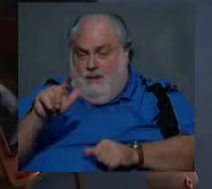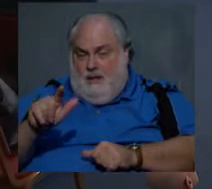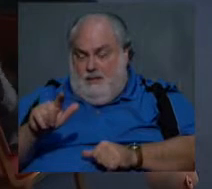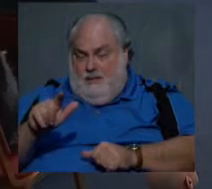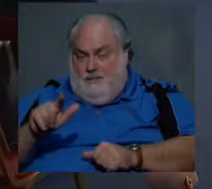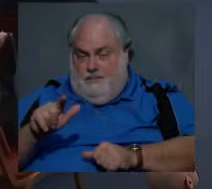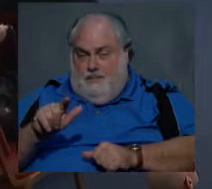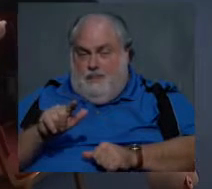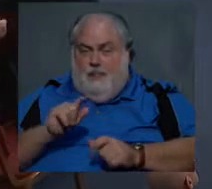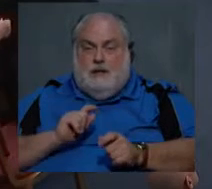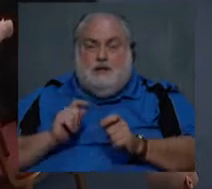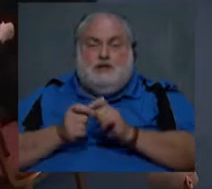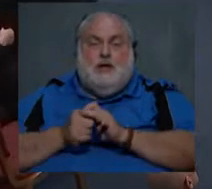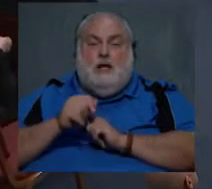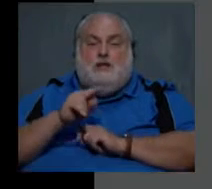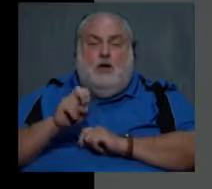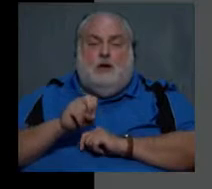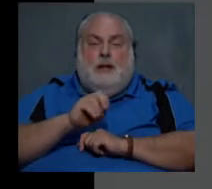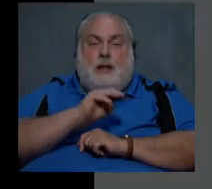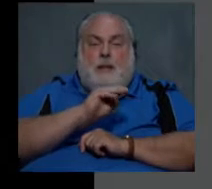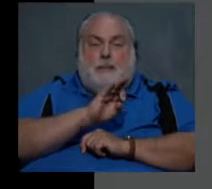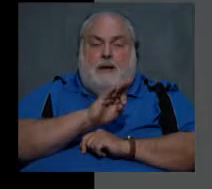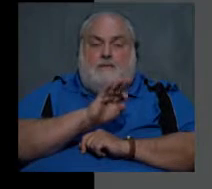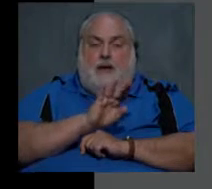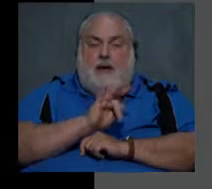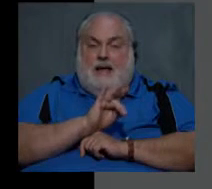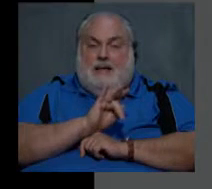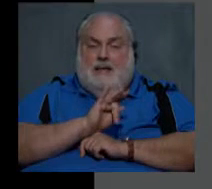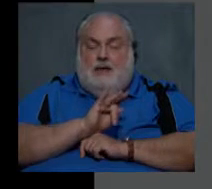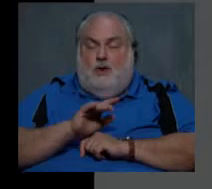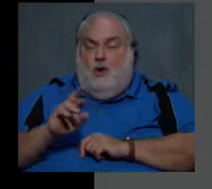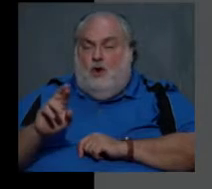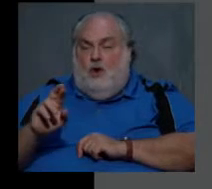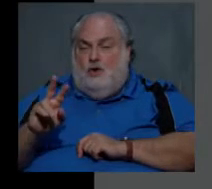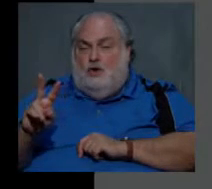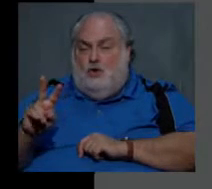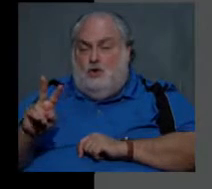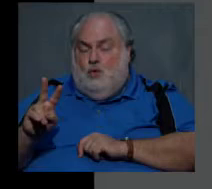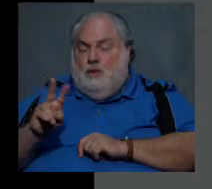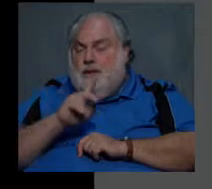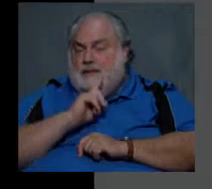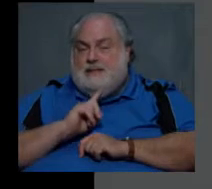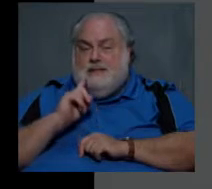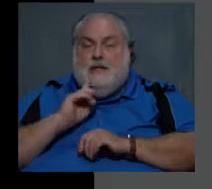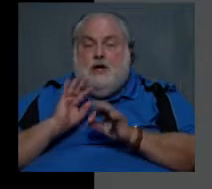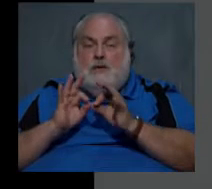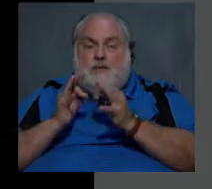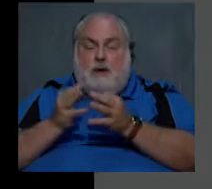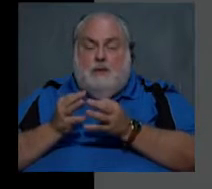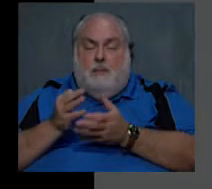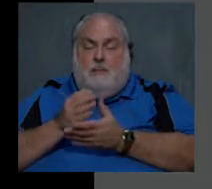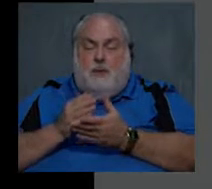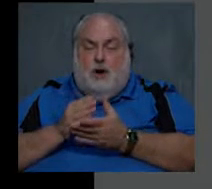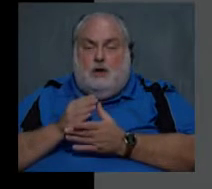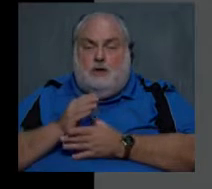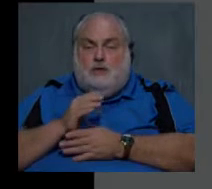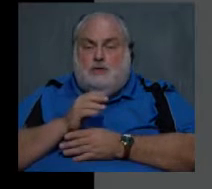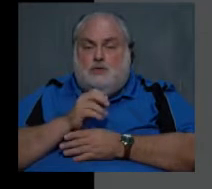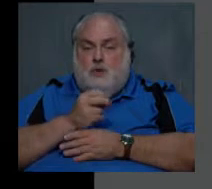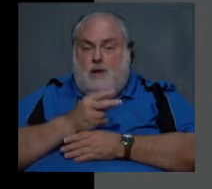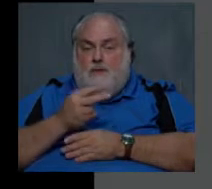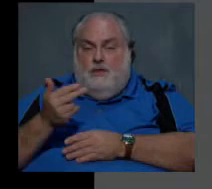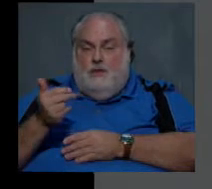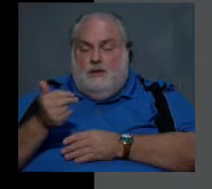Z-4343-LL, rezoning from MF18 to R2 single family, lots 12 and 13, tract I3, the